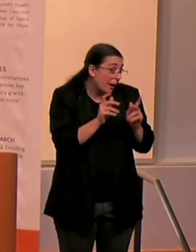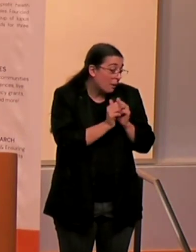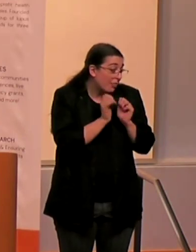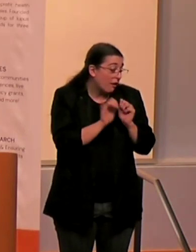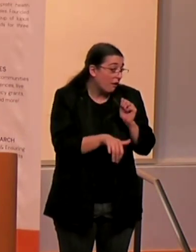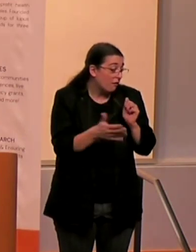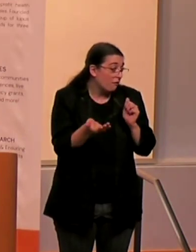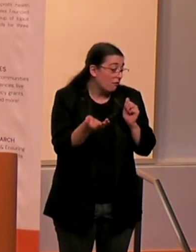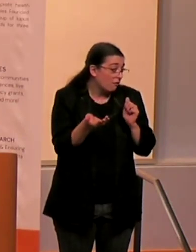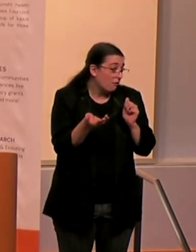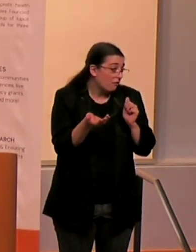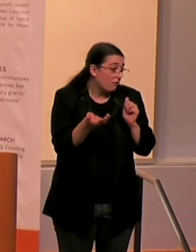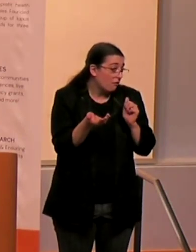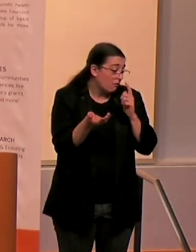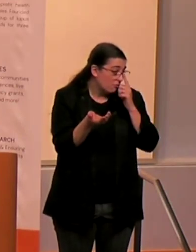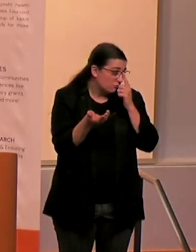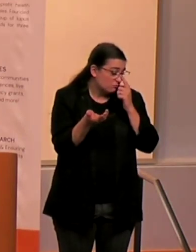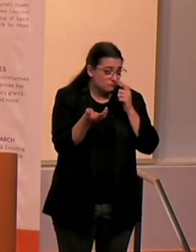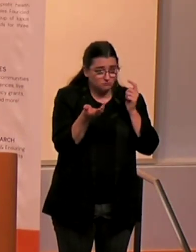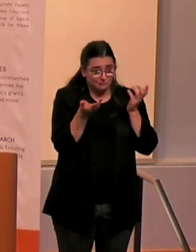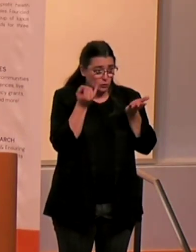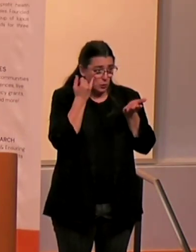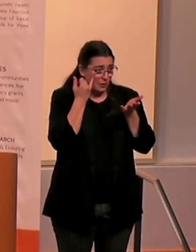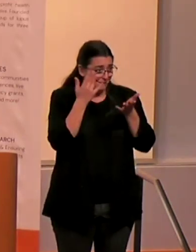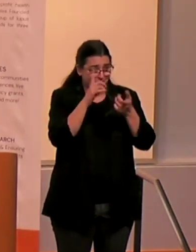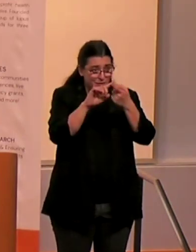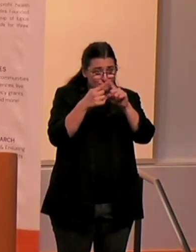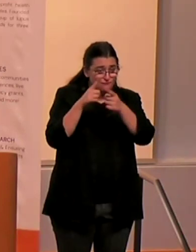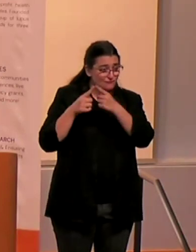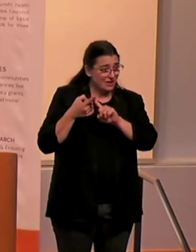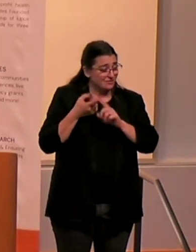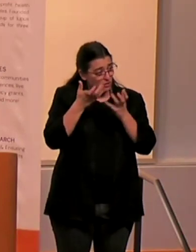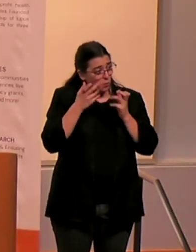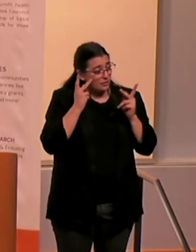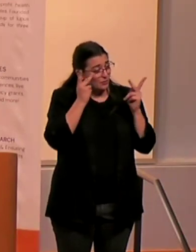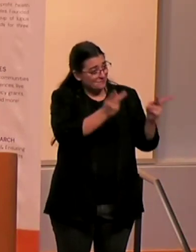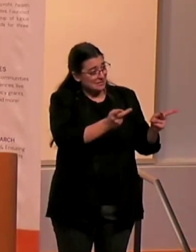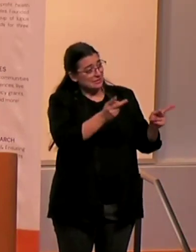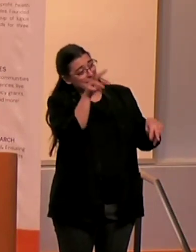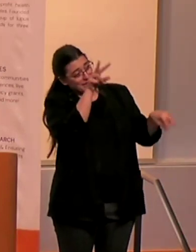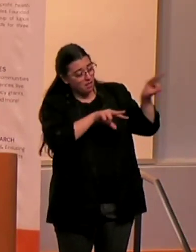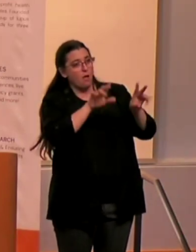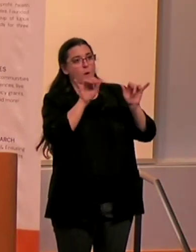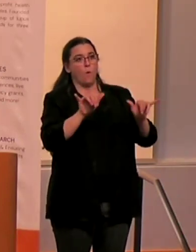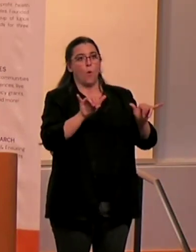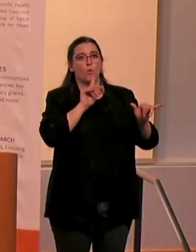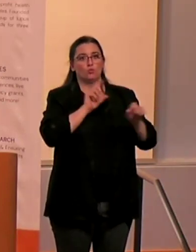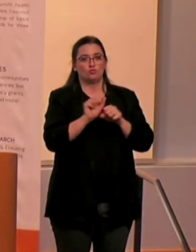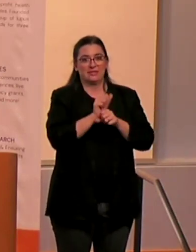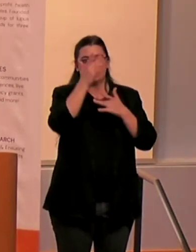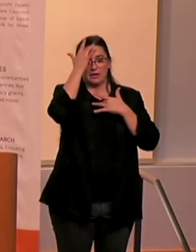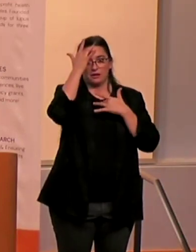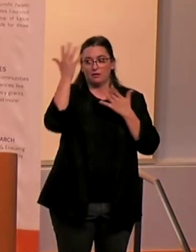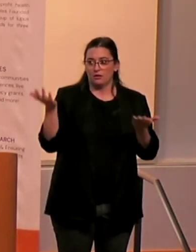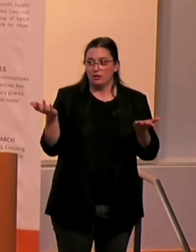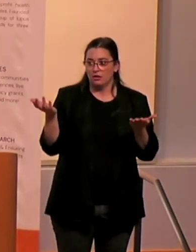they're, you know, in a reasonable distance to come visit. So that's, I think, my suggestion because my sister, I know